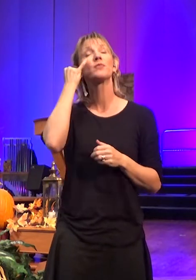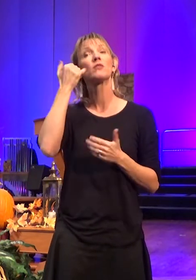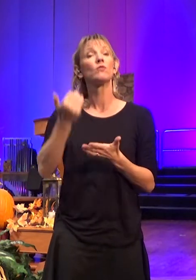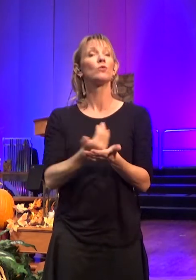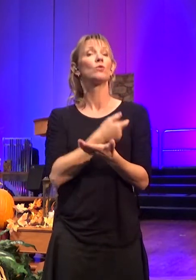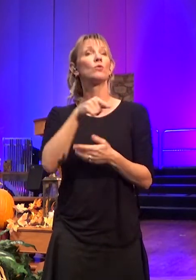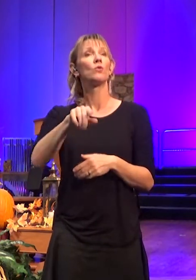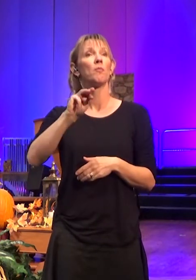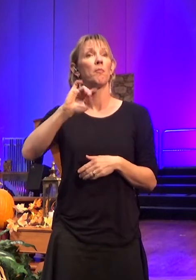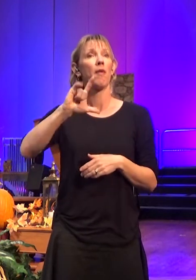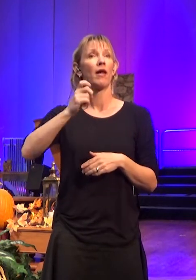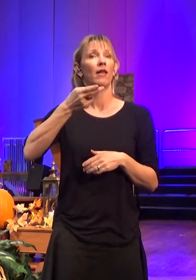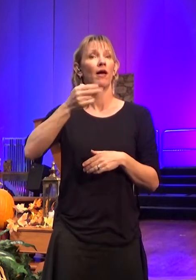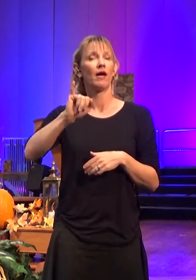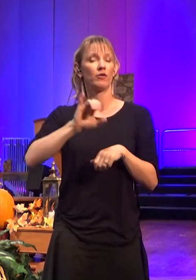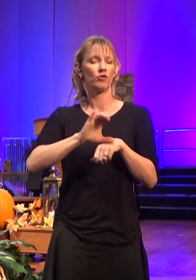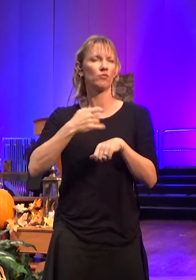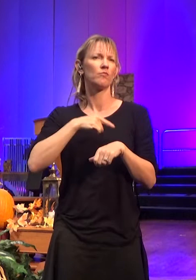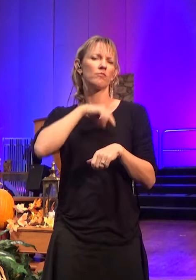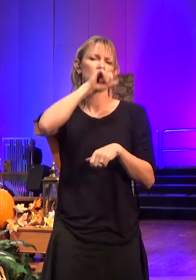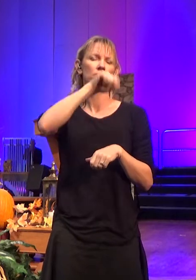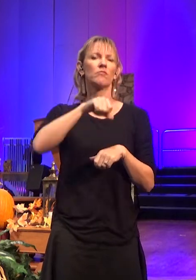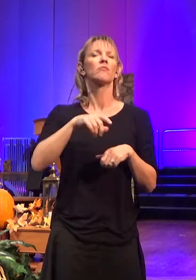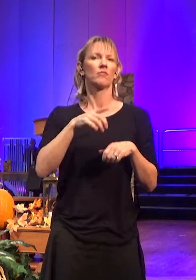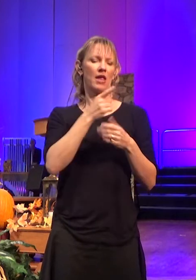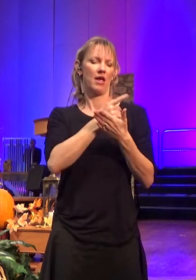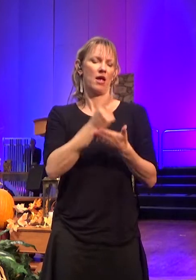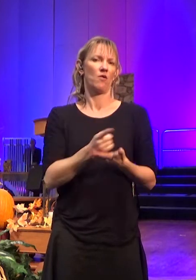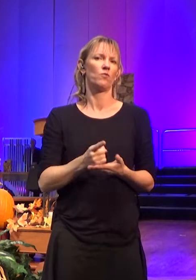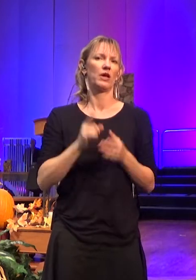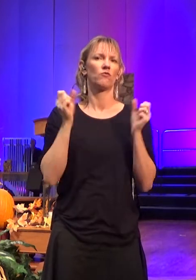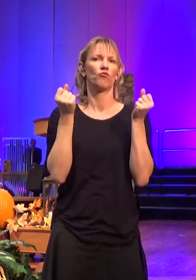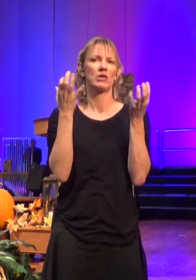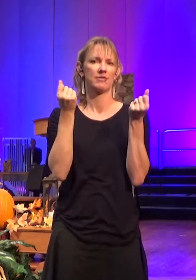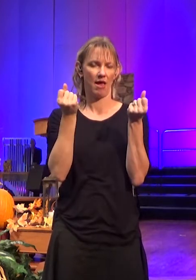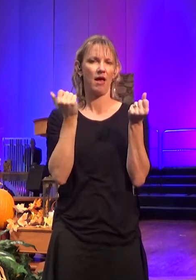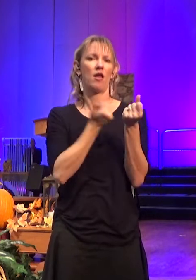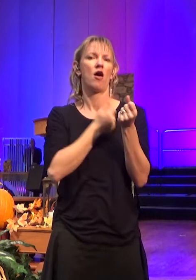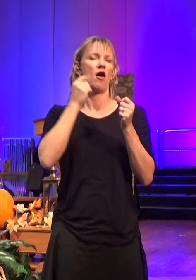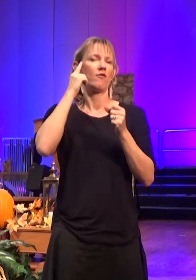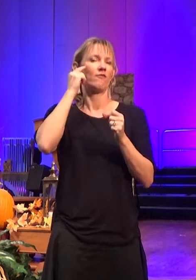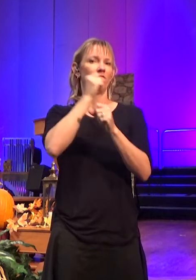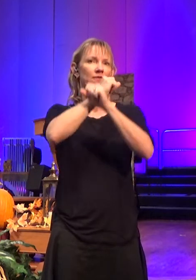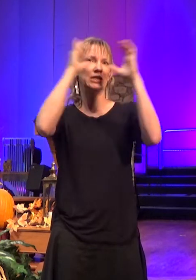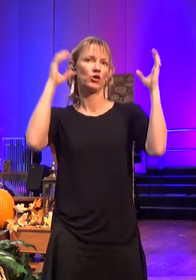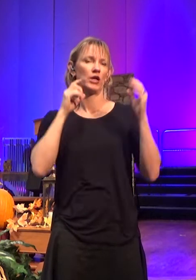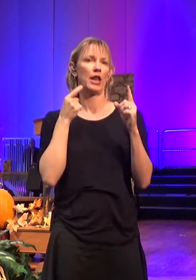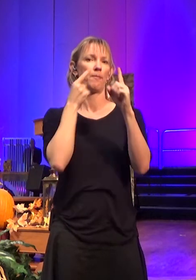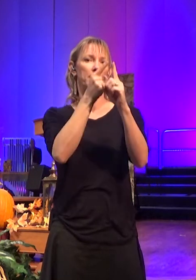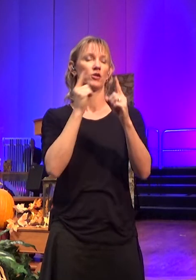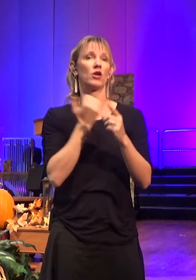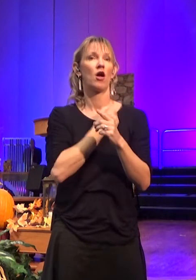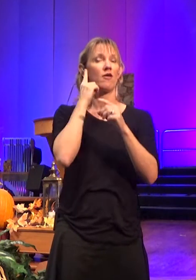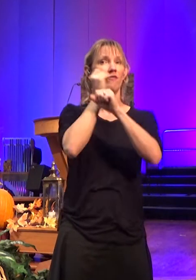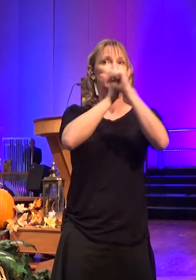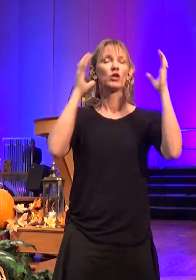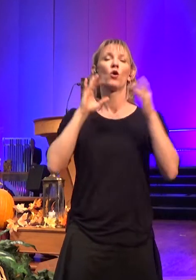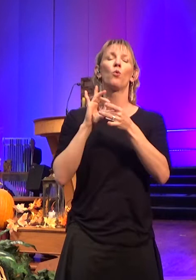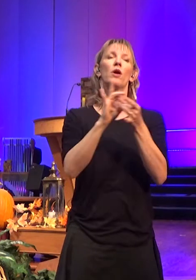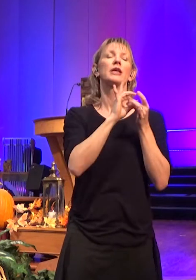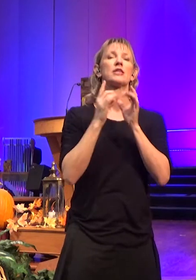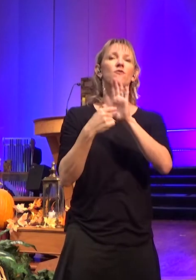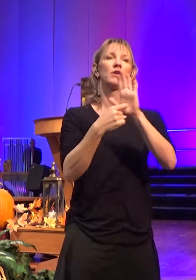If you are new to Mile High Church, we love to recite our vision and mission statement each week. It's coming up on the screens here if you want to say it along with me. Our